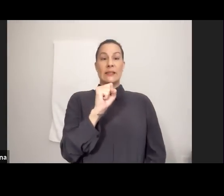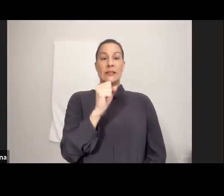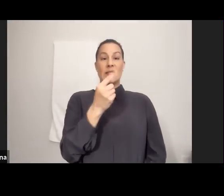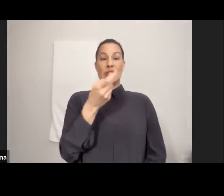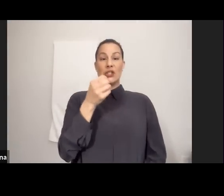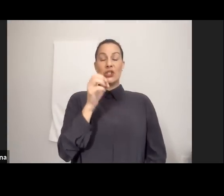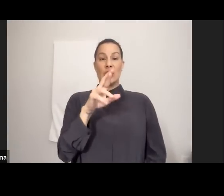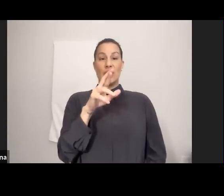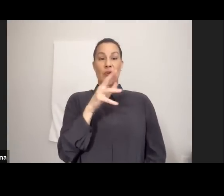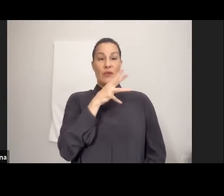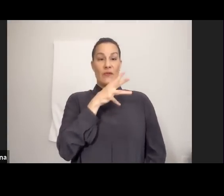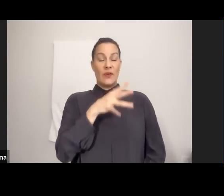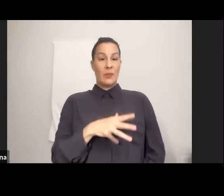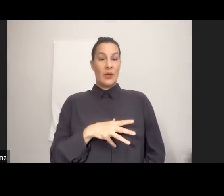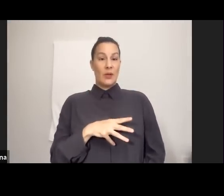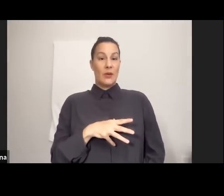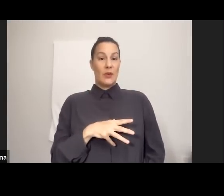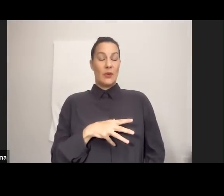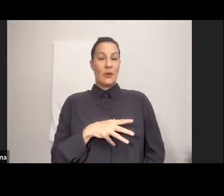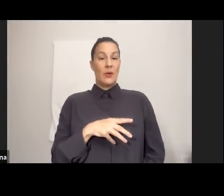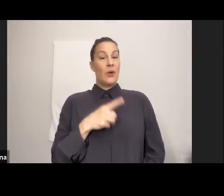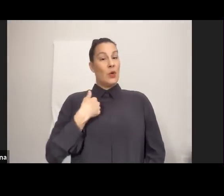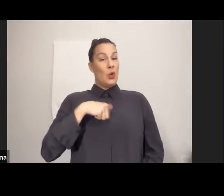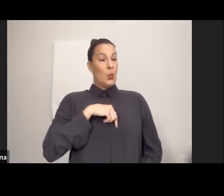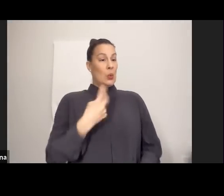this. We stand in solidarity.